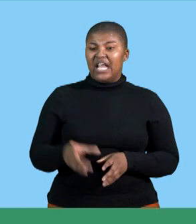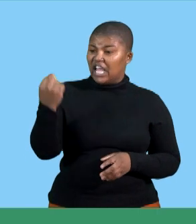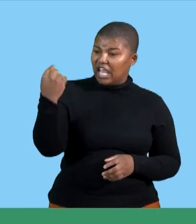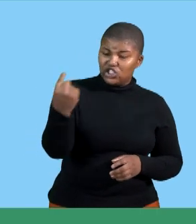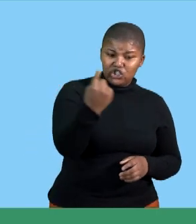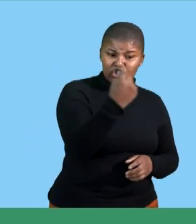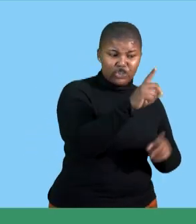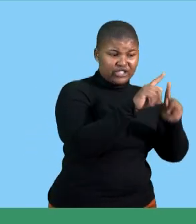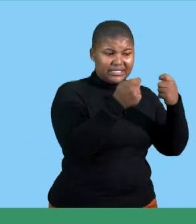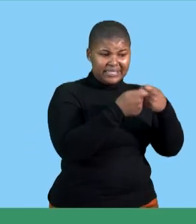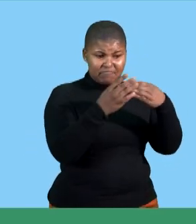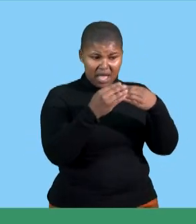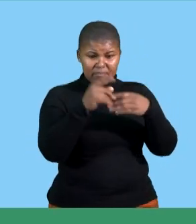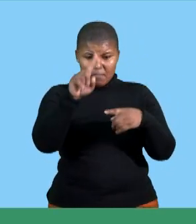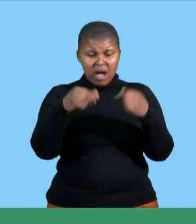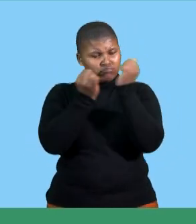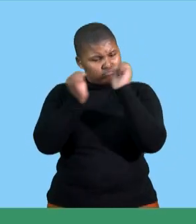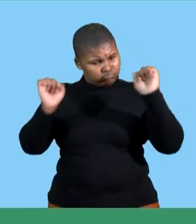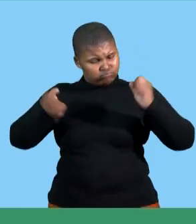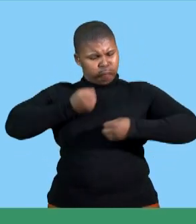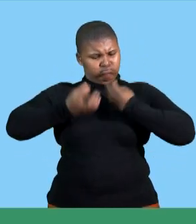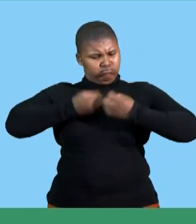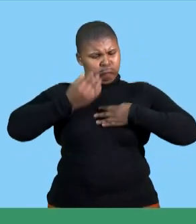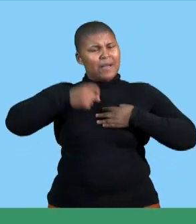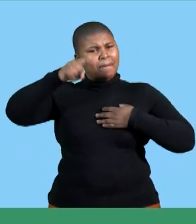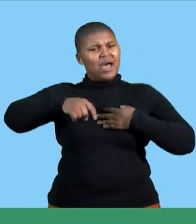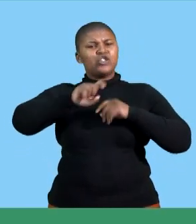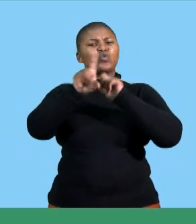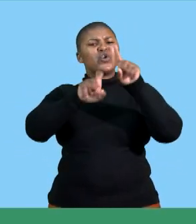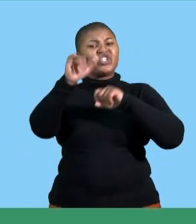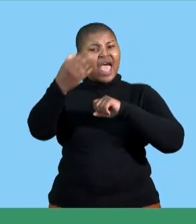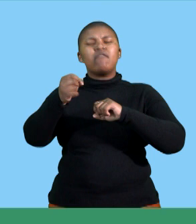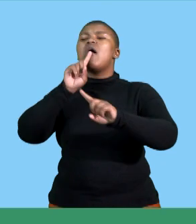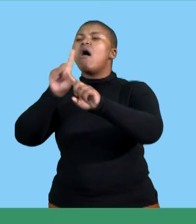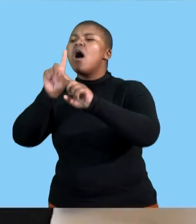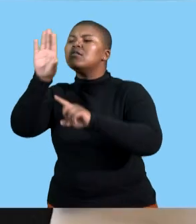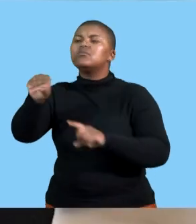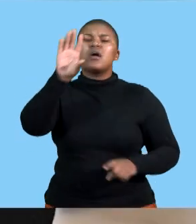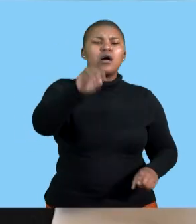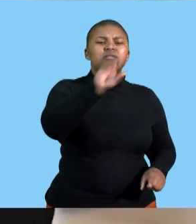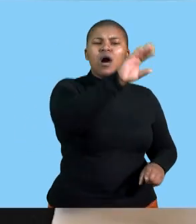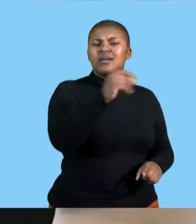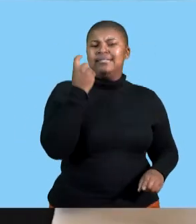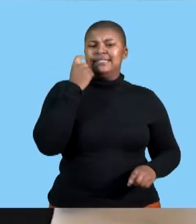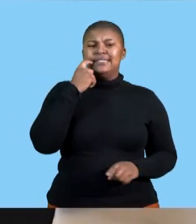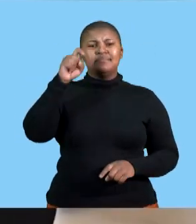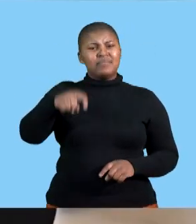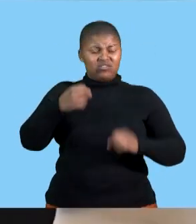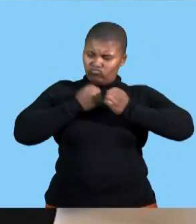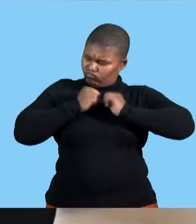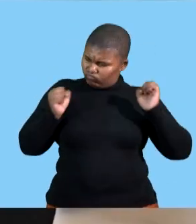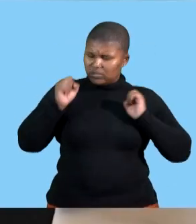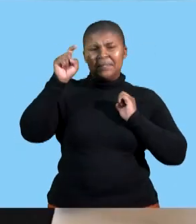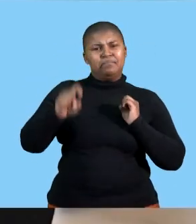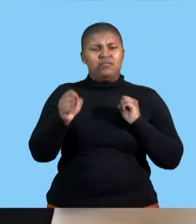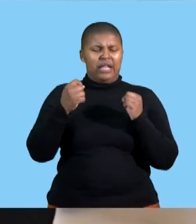to speak and ask questions. So with communication, each and every team member must be free to ask